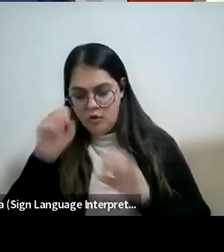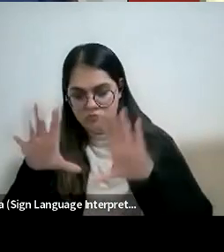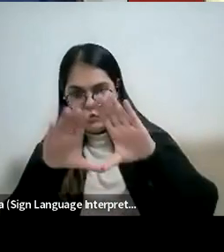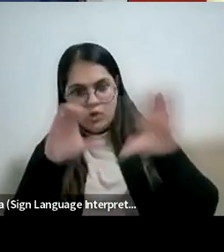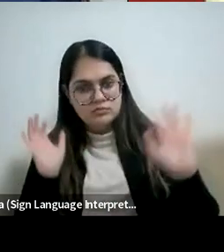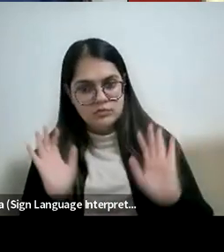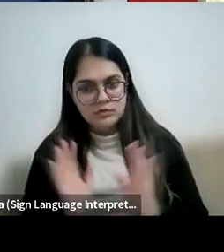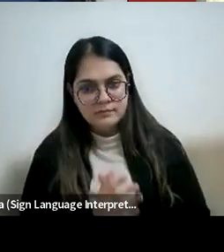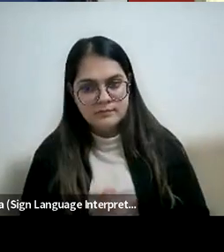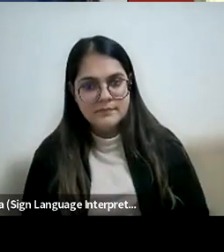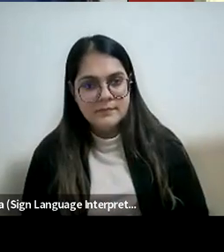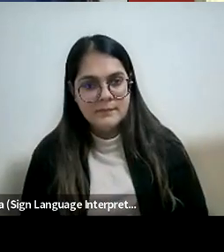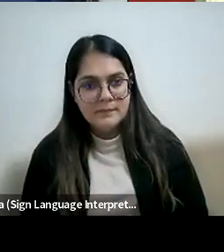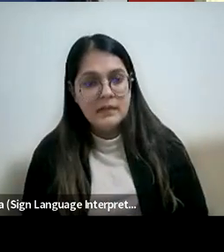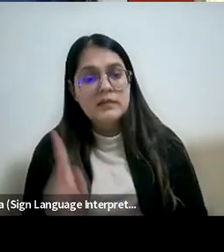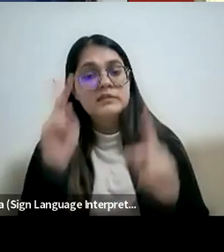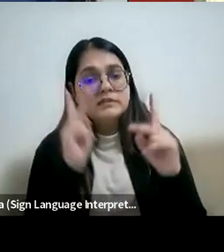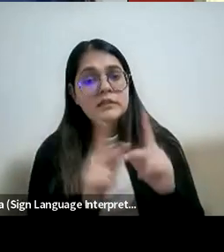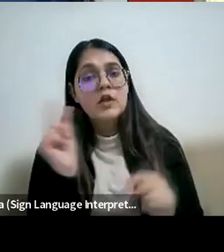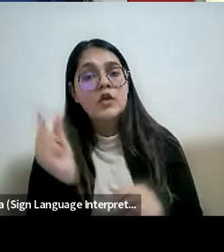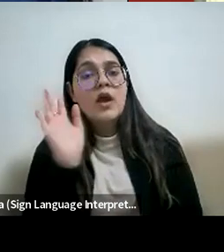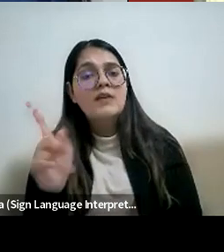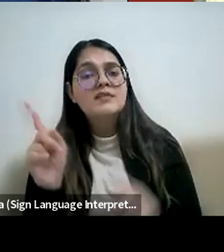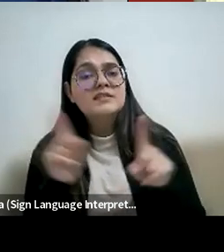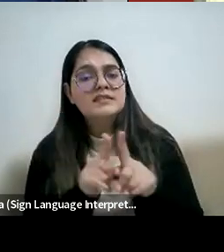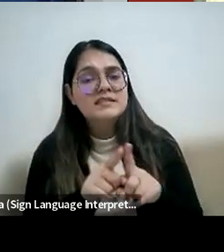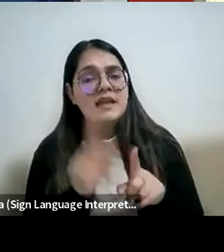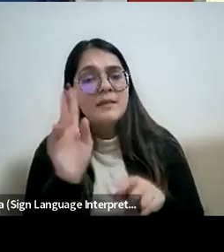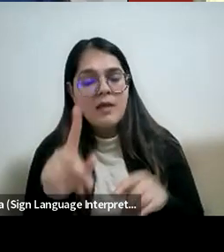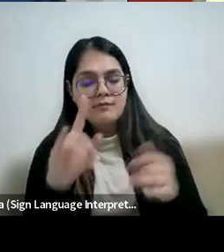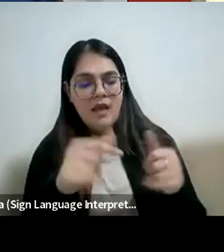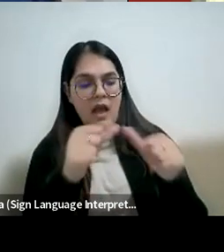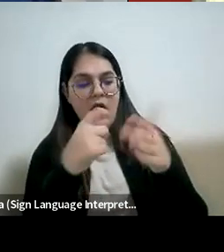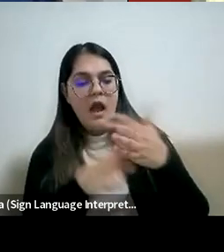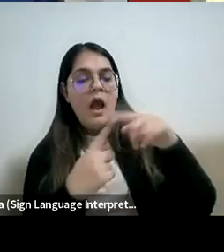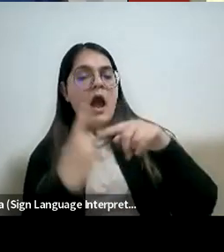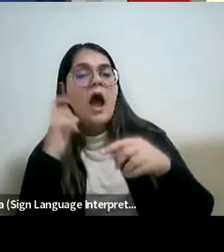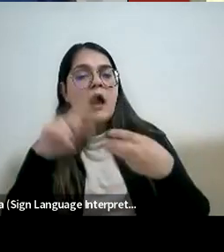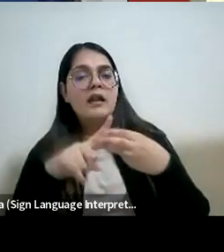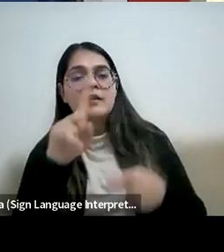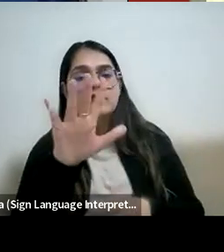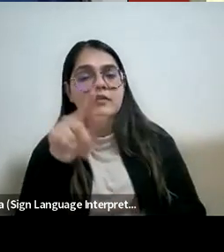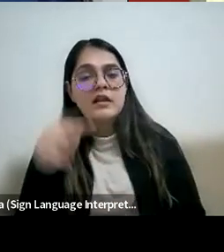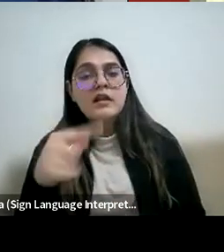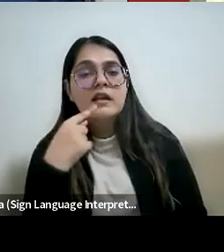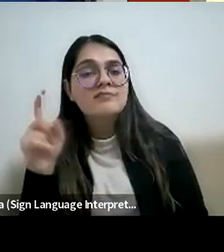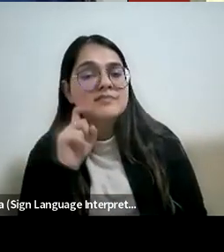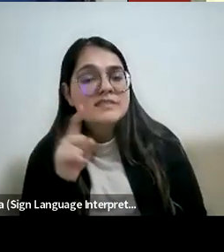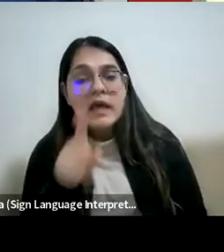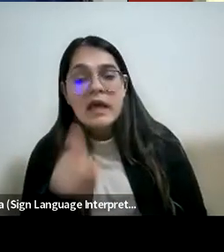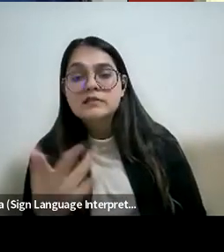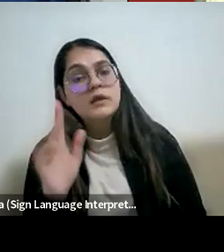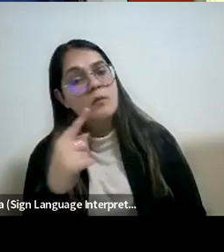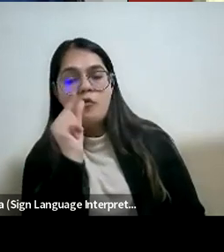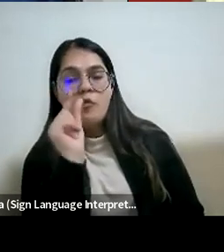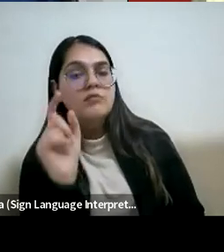It still uses sex. In Article 15 and several other provisions, there is no reference to gender.